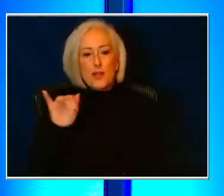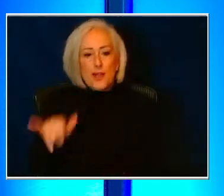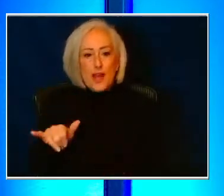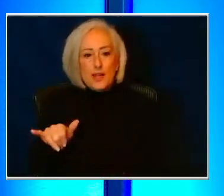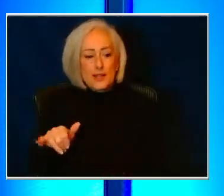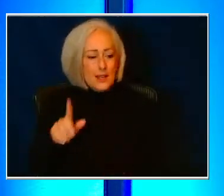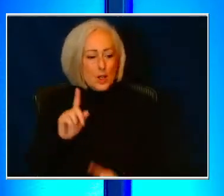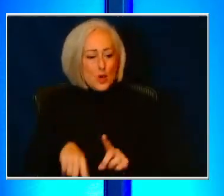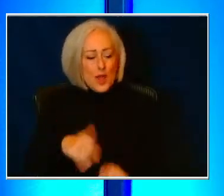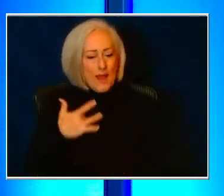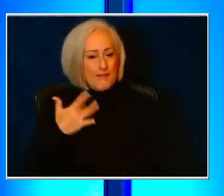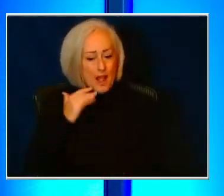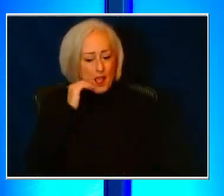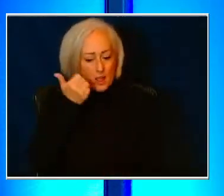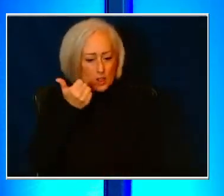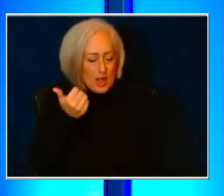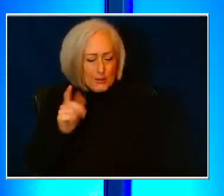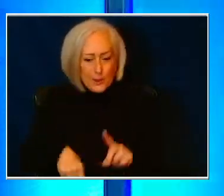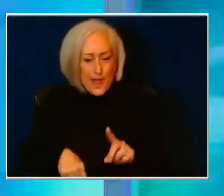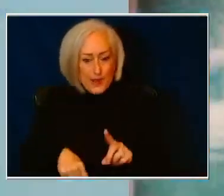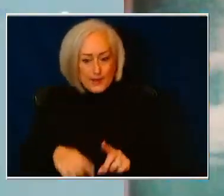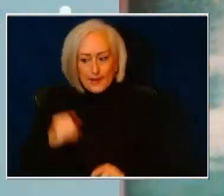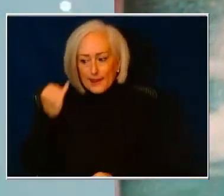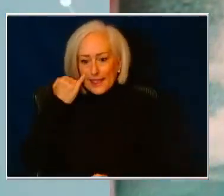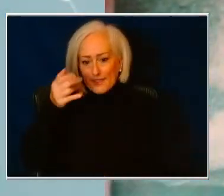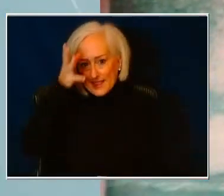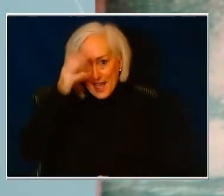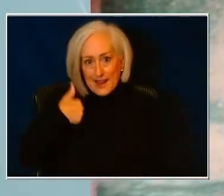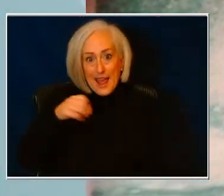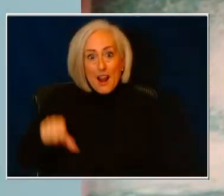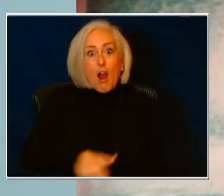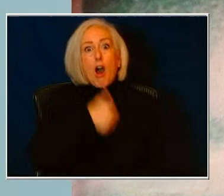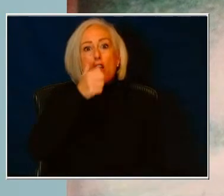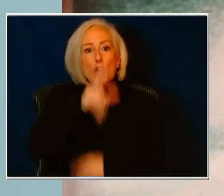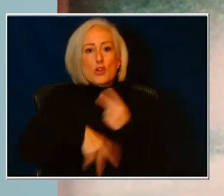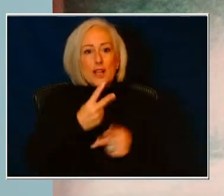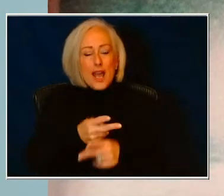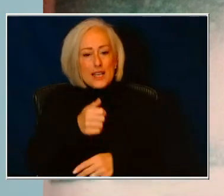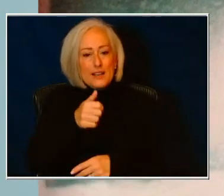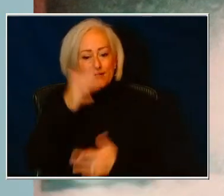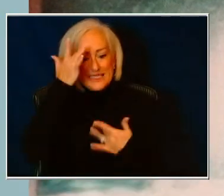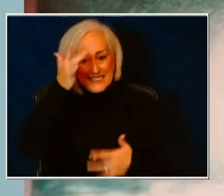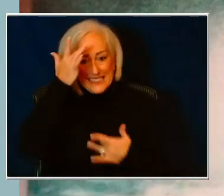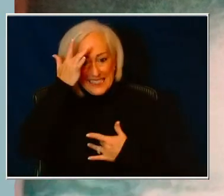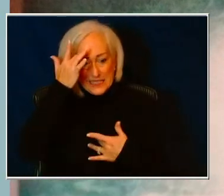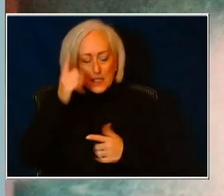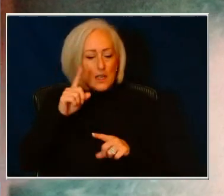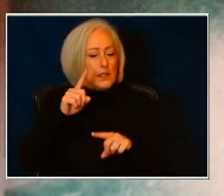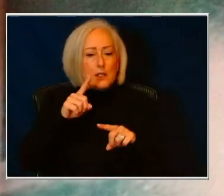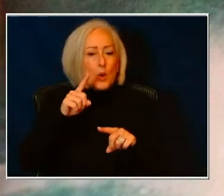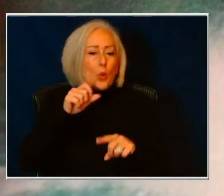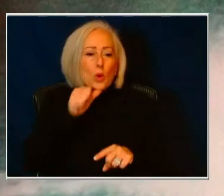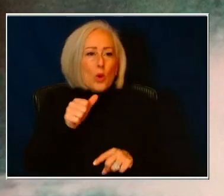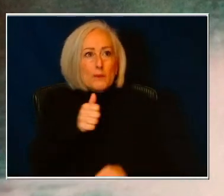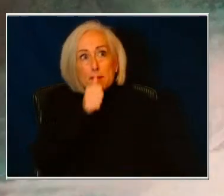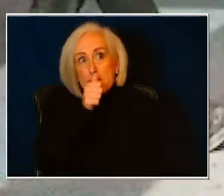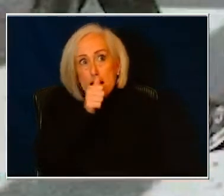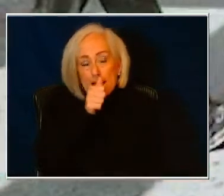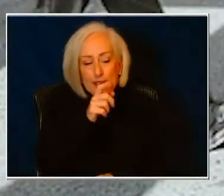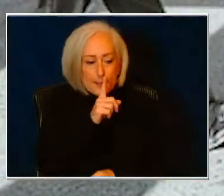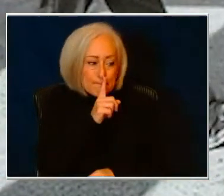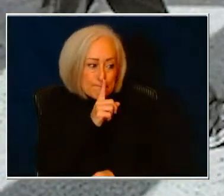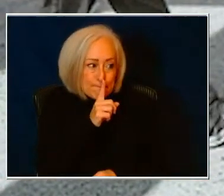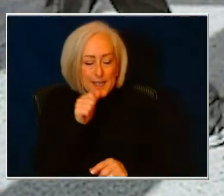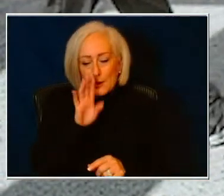he had any other disease, we wouldn't be worried about being private or protecting him or not talking about it. So why this